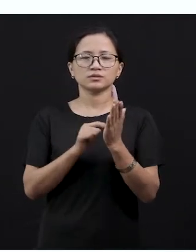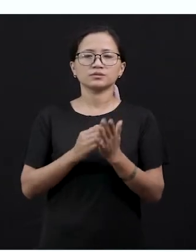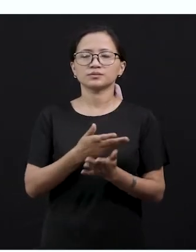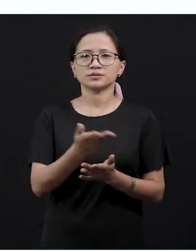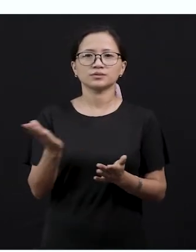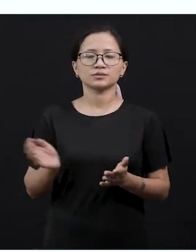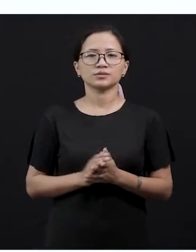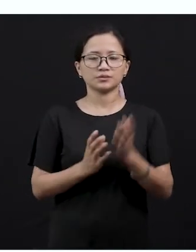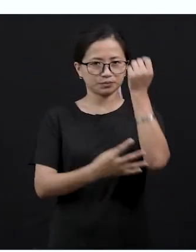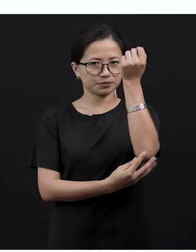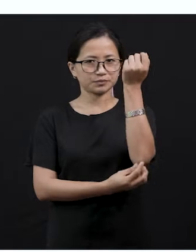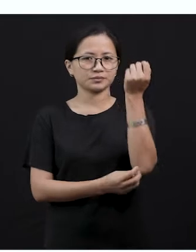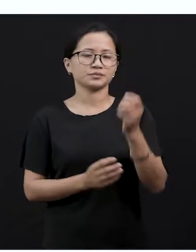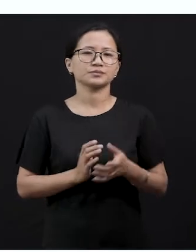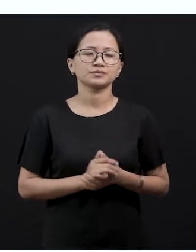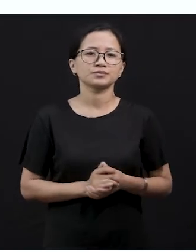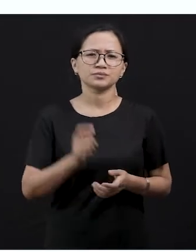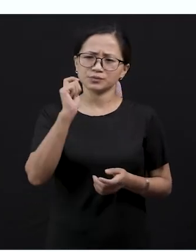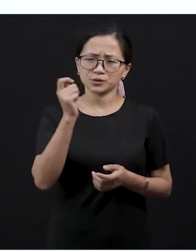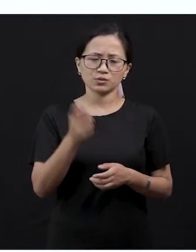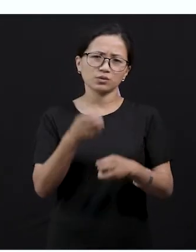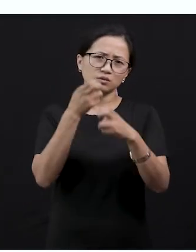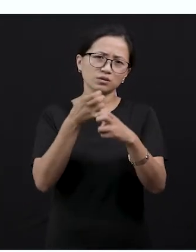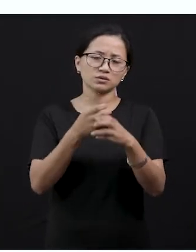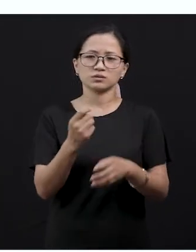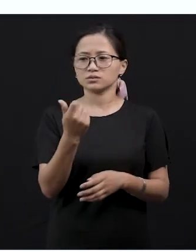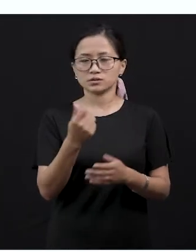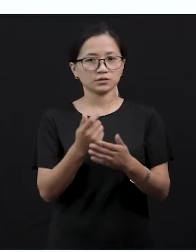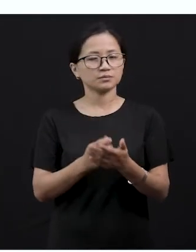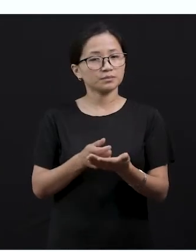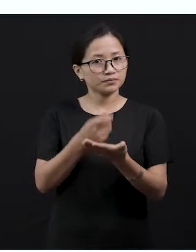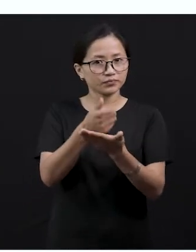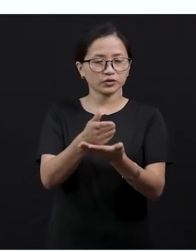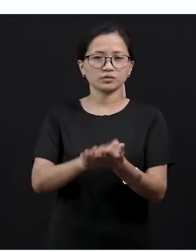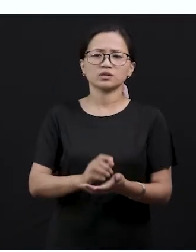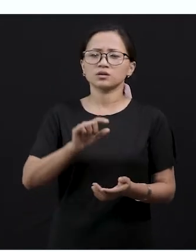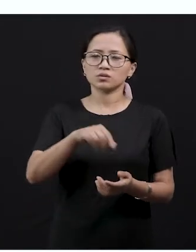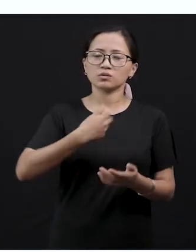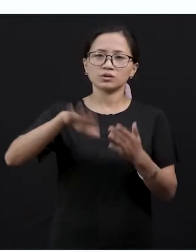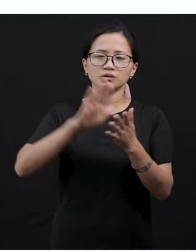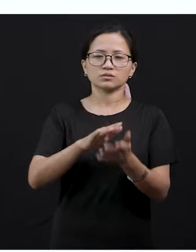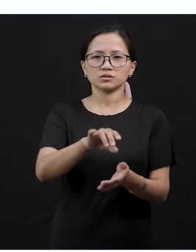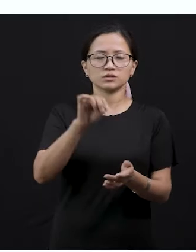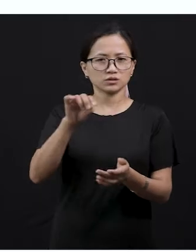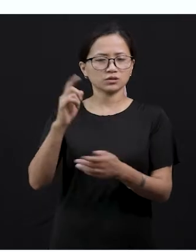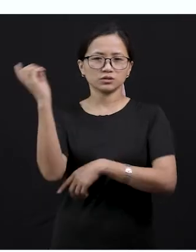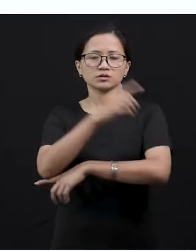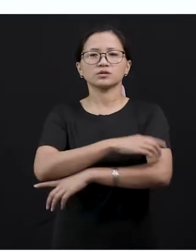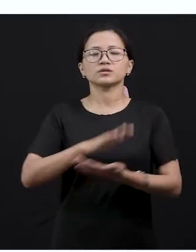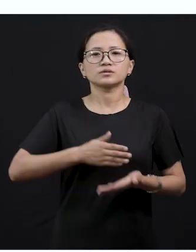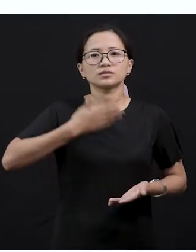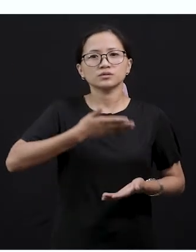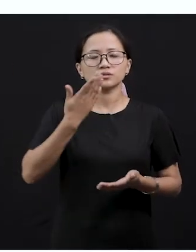they are poor, okay? But see, they work hard to earn the money, going out each day to teach the children of